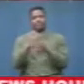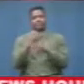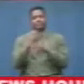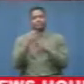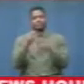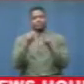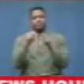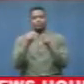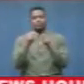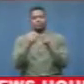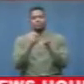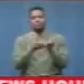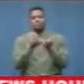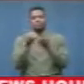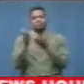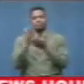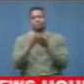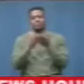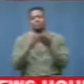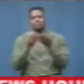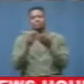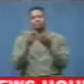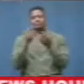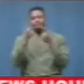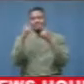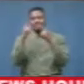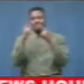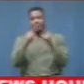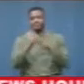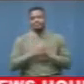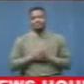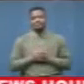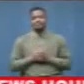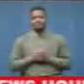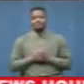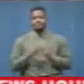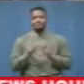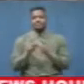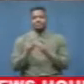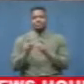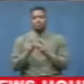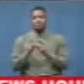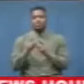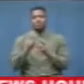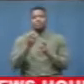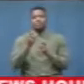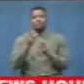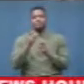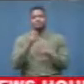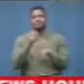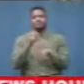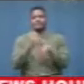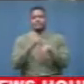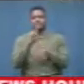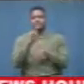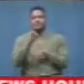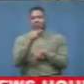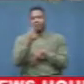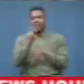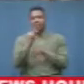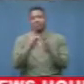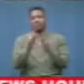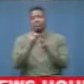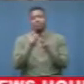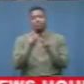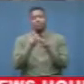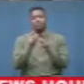attention was drawn to some infractions in the application. Previously in court, Dr. Mark Palm and seven others who are part of the